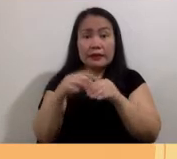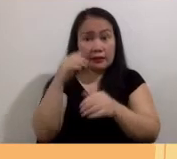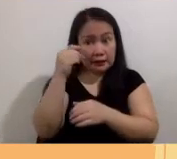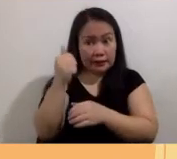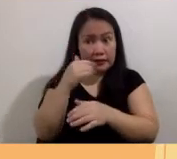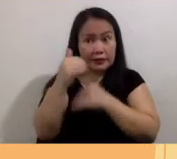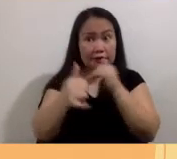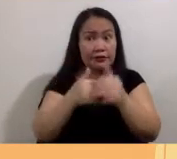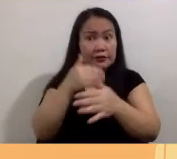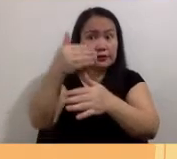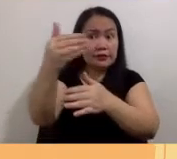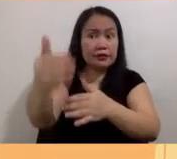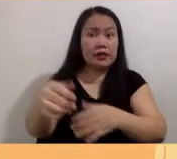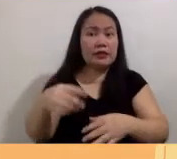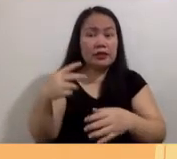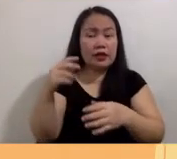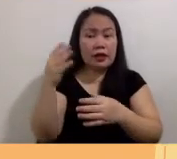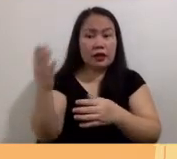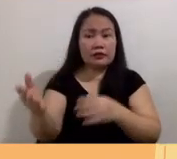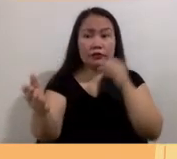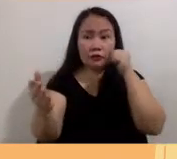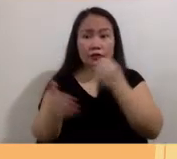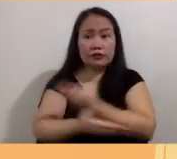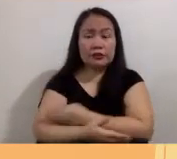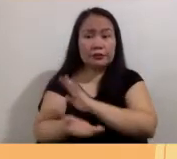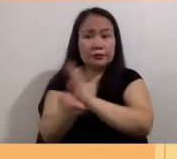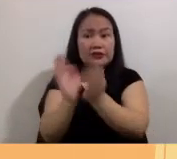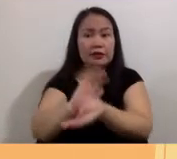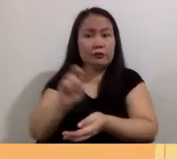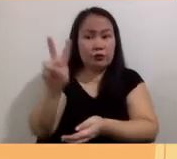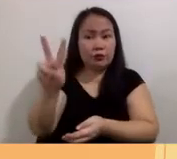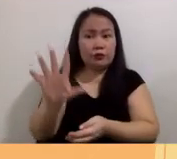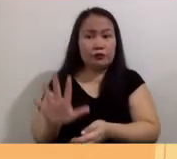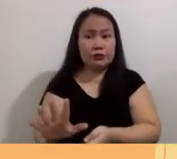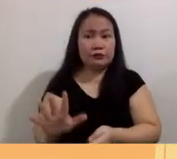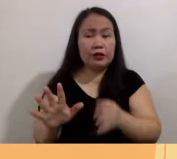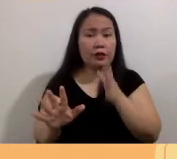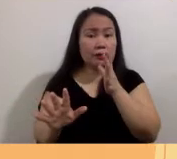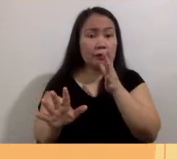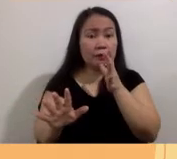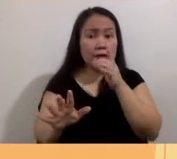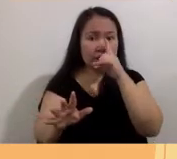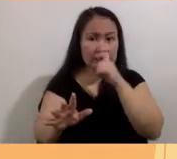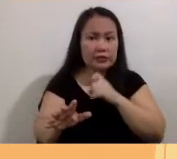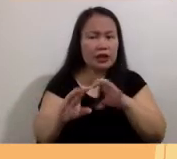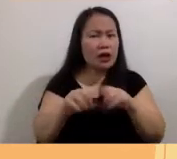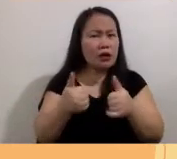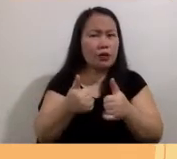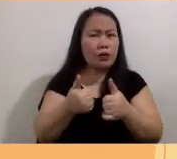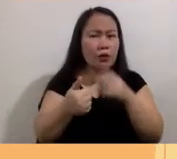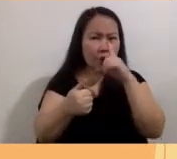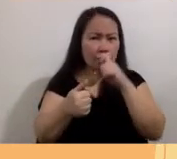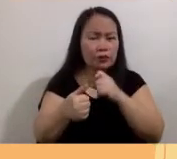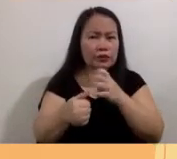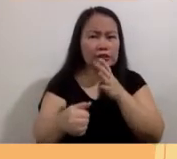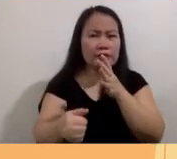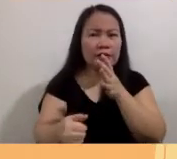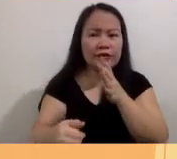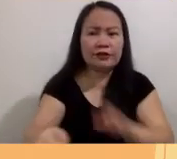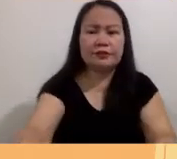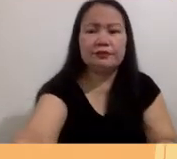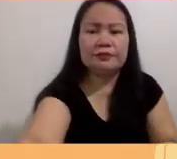years, she will be 2/5 of her mother's age. How old is the mother? So we are going to find